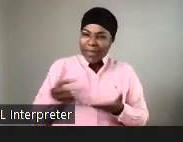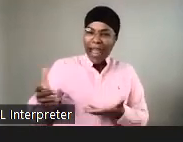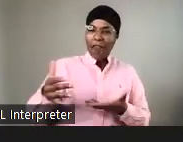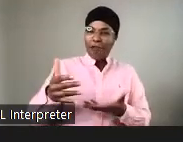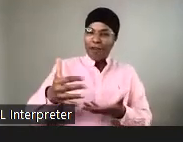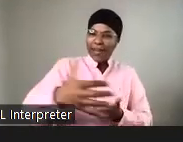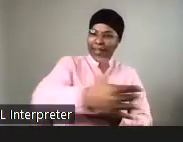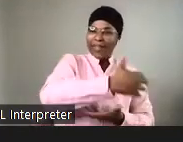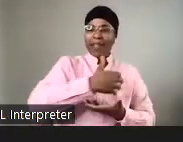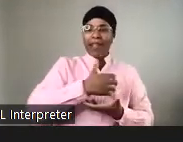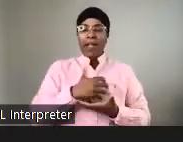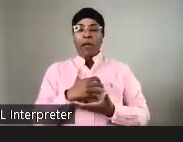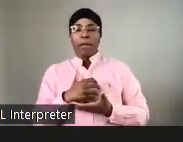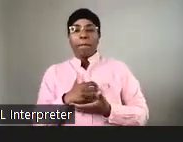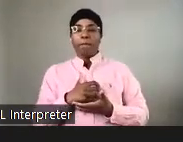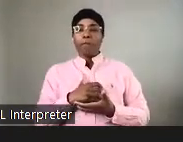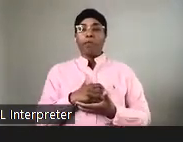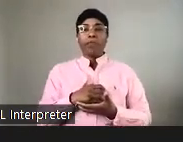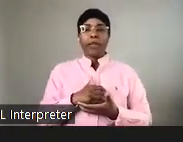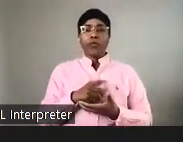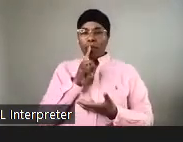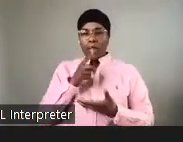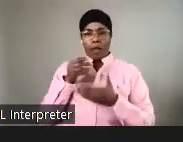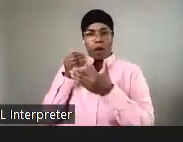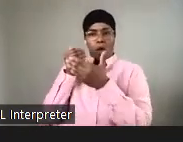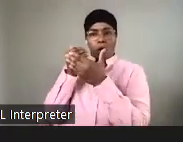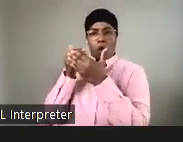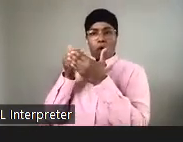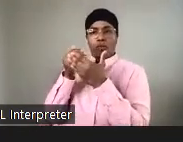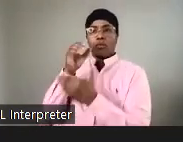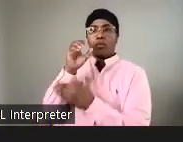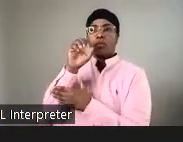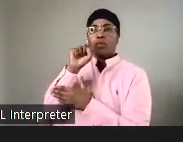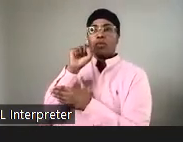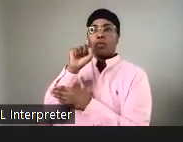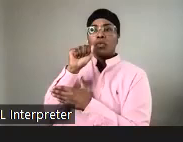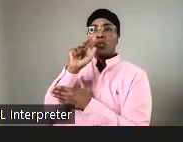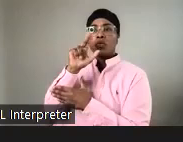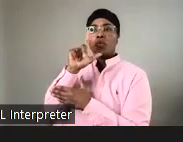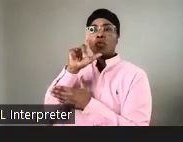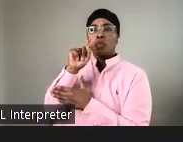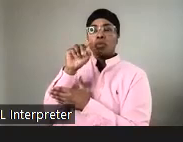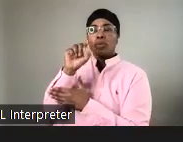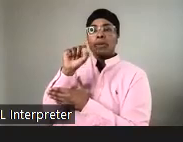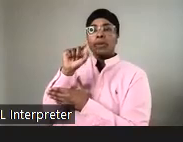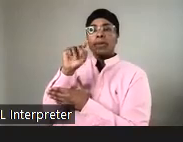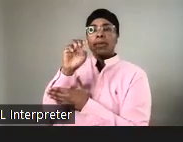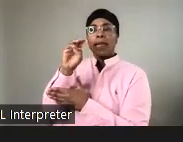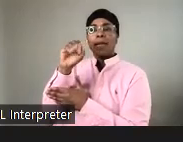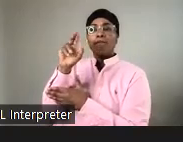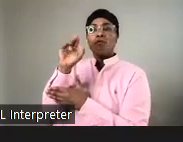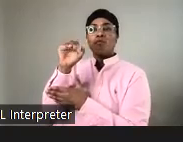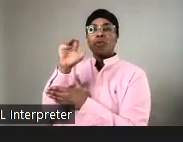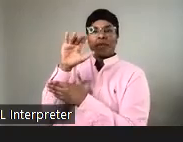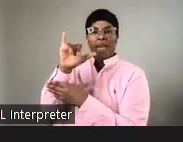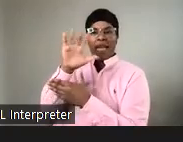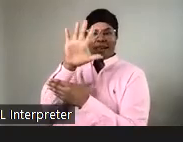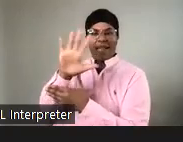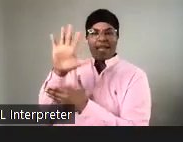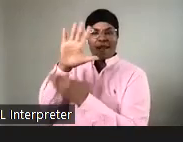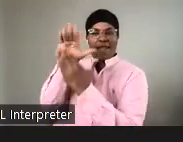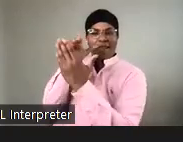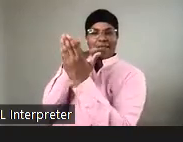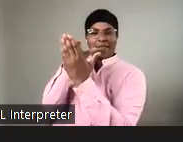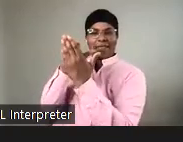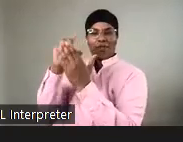to both the Sault Ste. Marie Tribe of Chippewa Indians. They're sort of center in Sault Ste. Marie, as well as the Bay Mills Indian